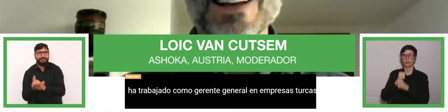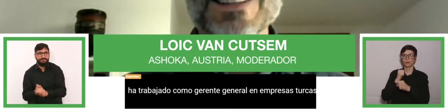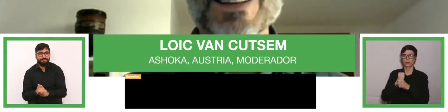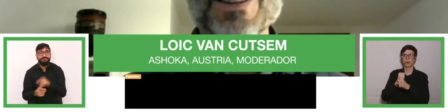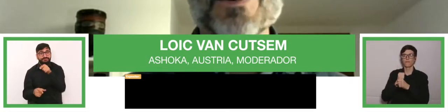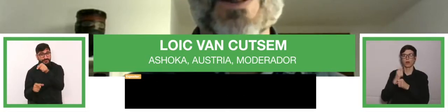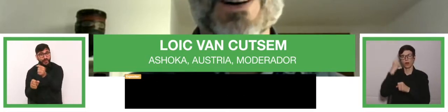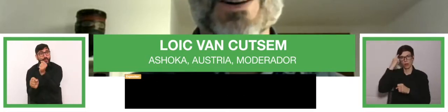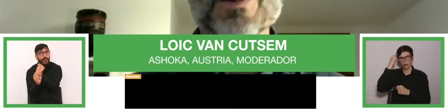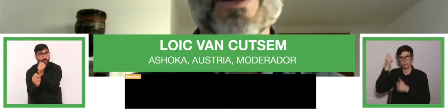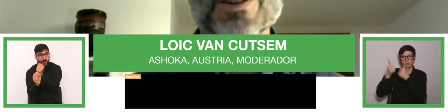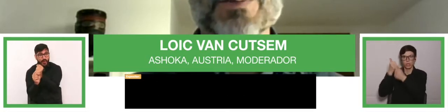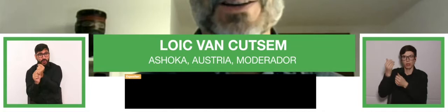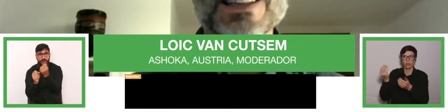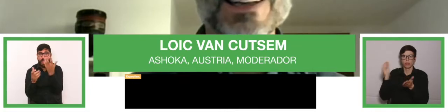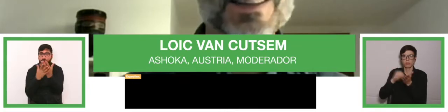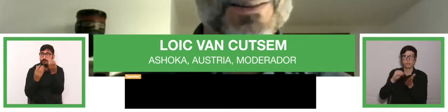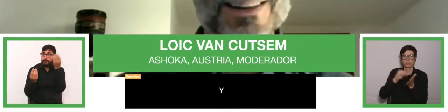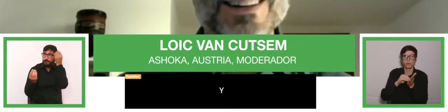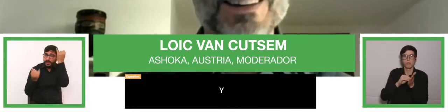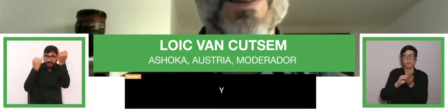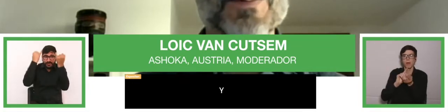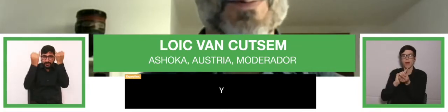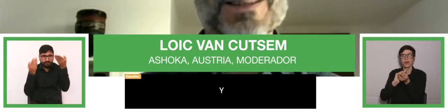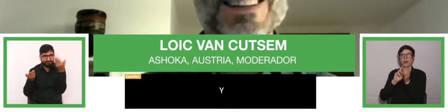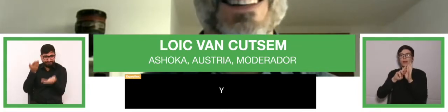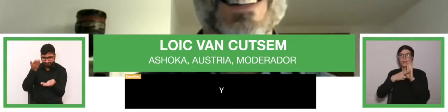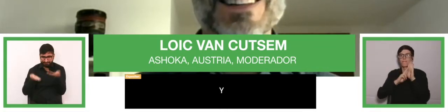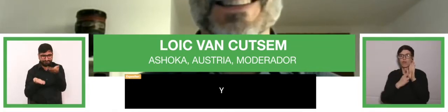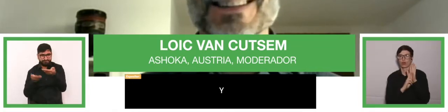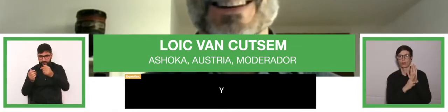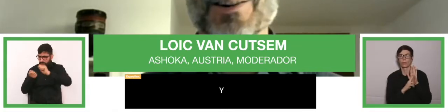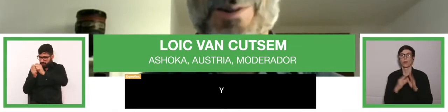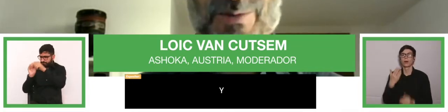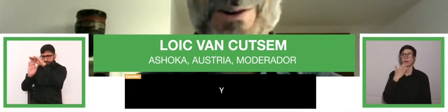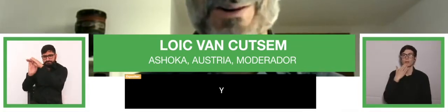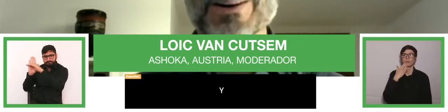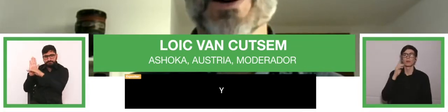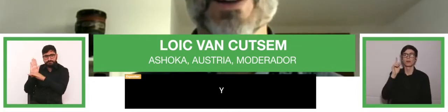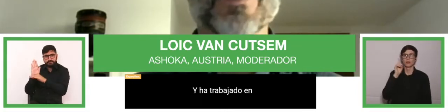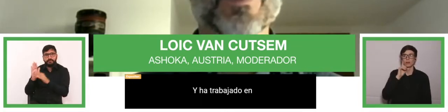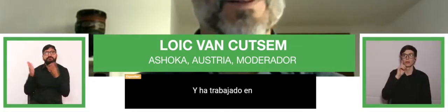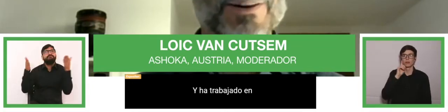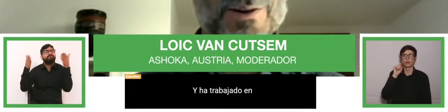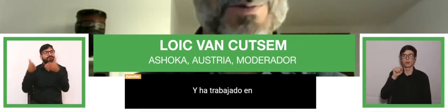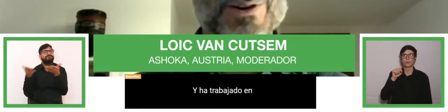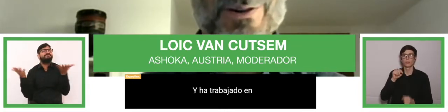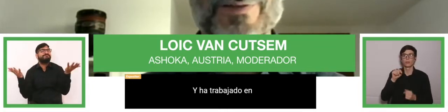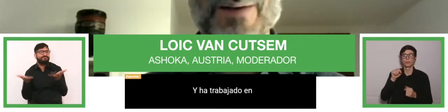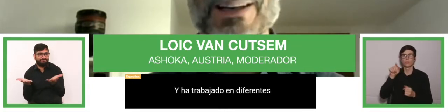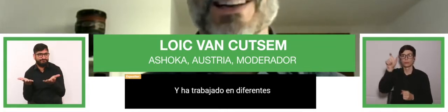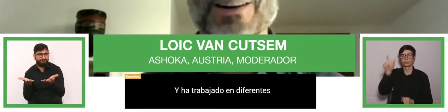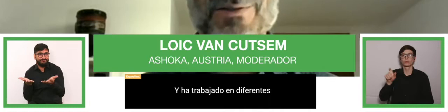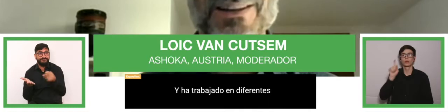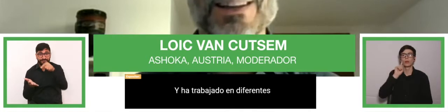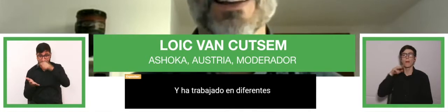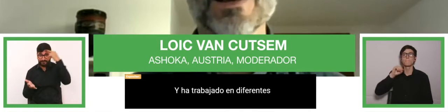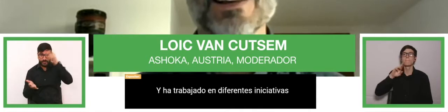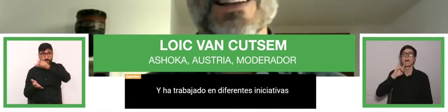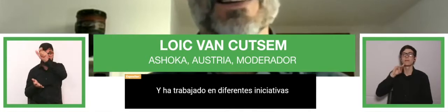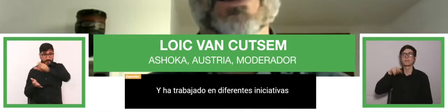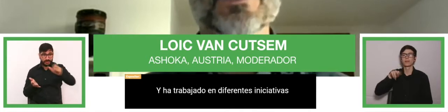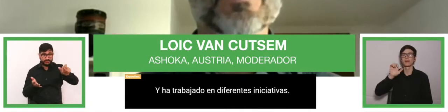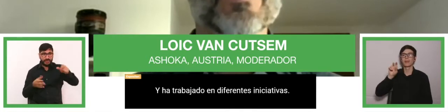And lastly, we welcome, of course, Martin Nessel. Martin is an entrepreneur coming from an entrepreneurial family in